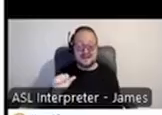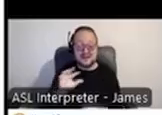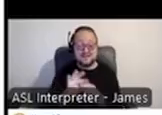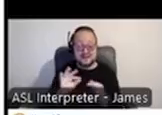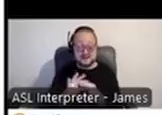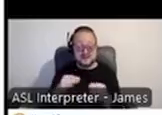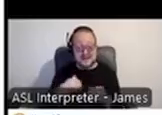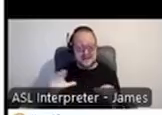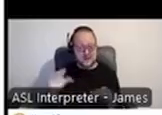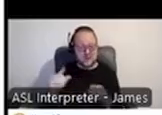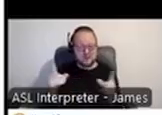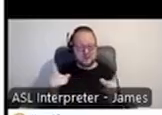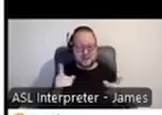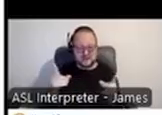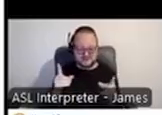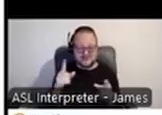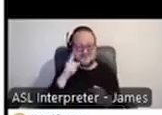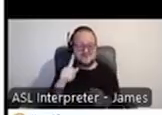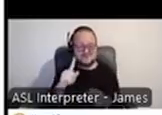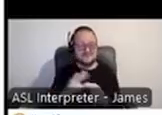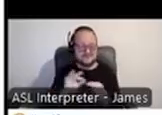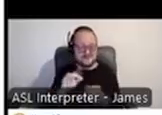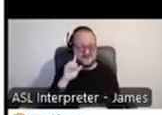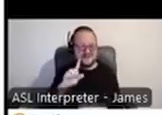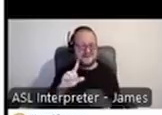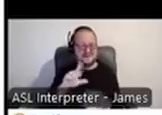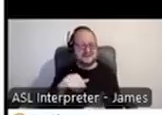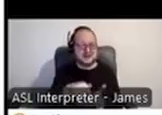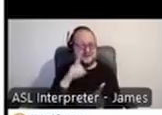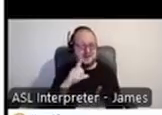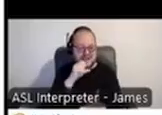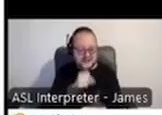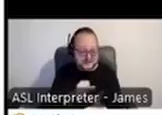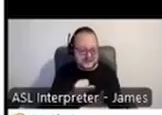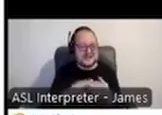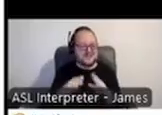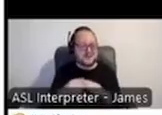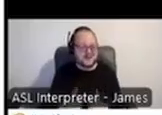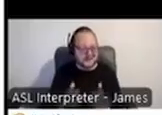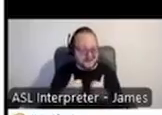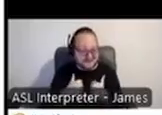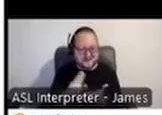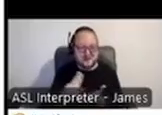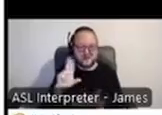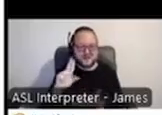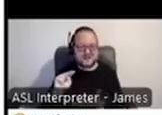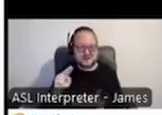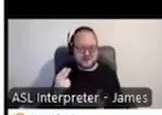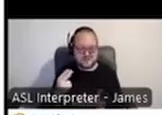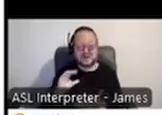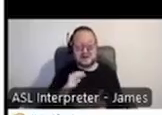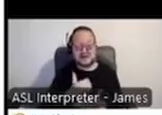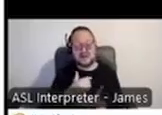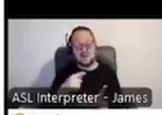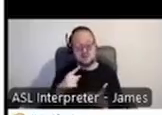and Community Living at the University of New Hampshire. And so our center has a variety of projects and